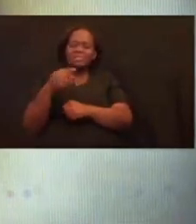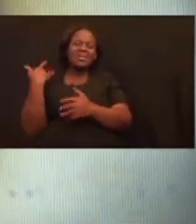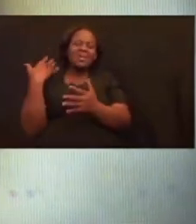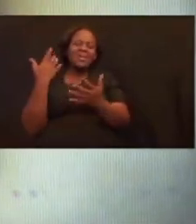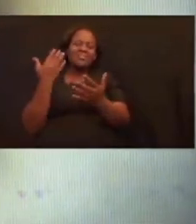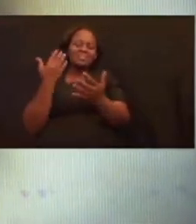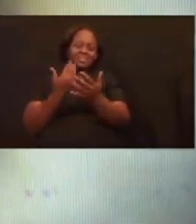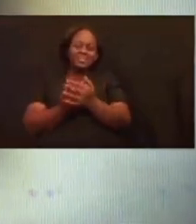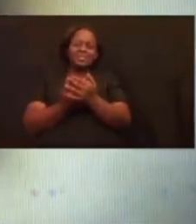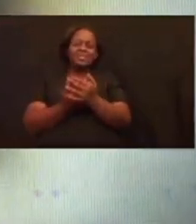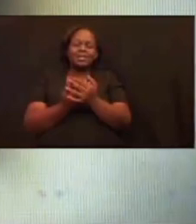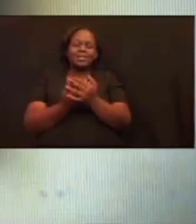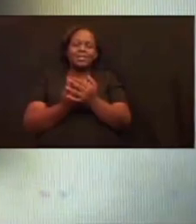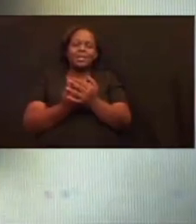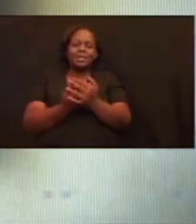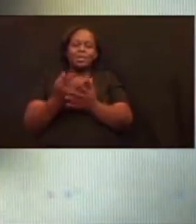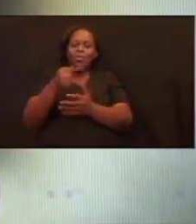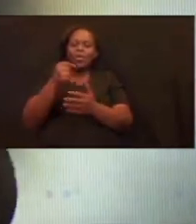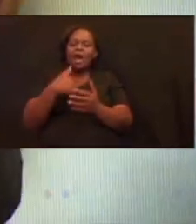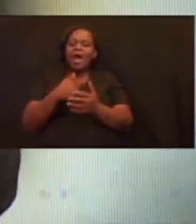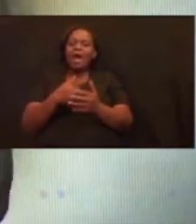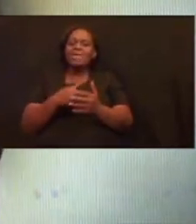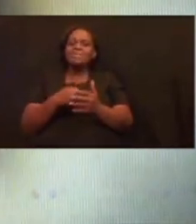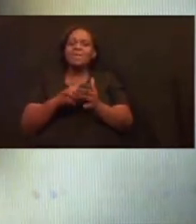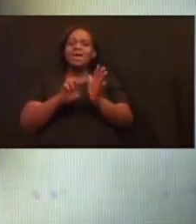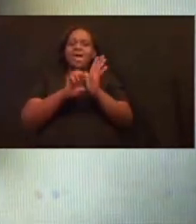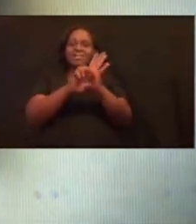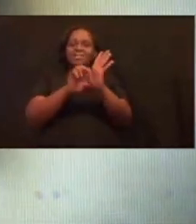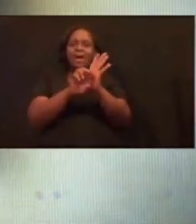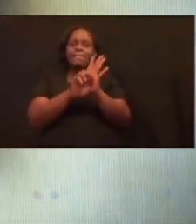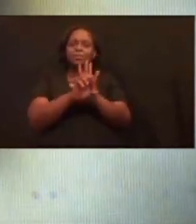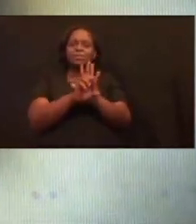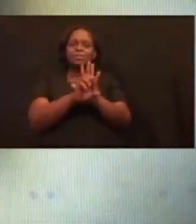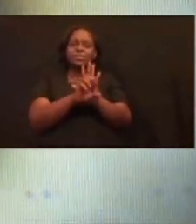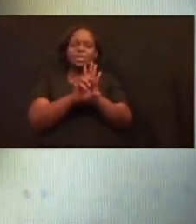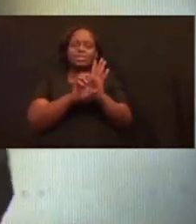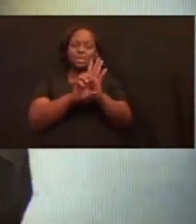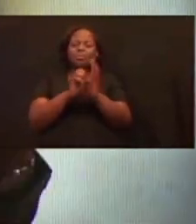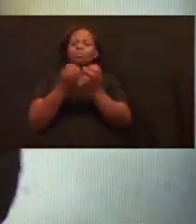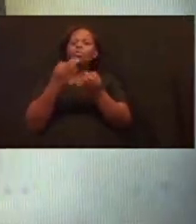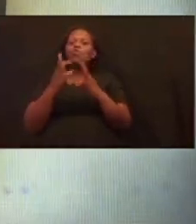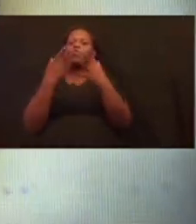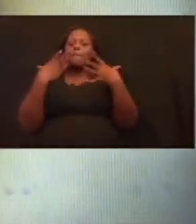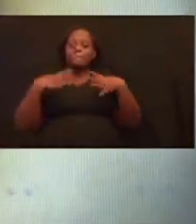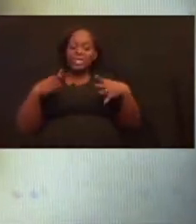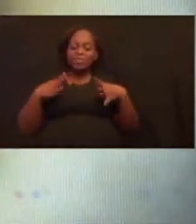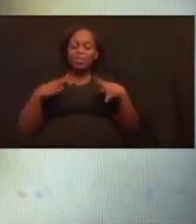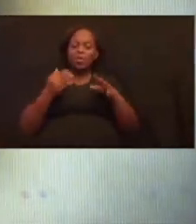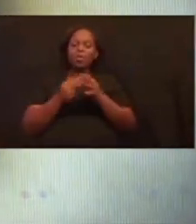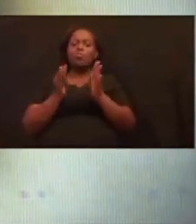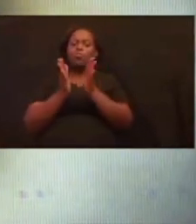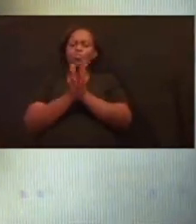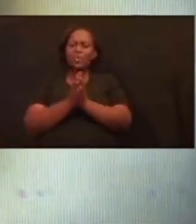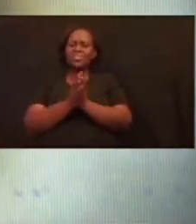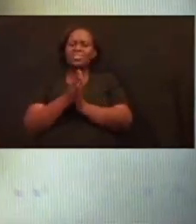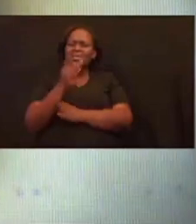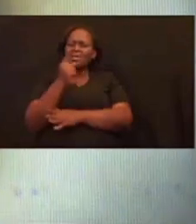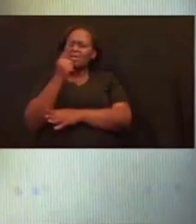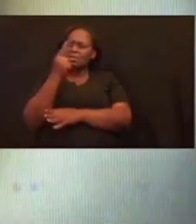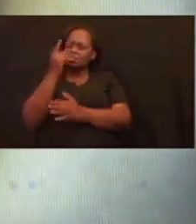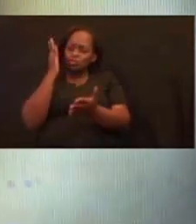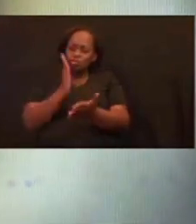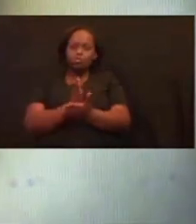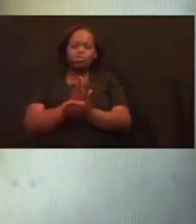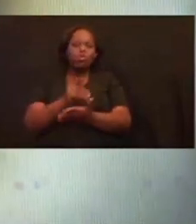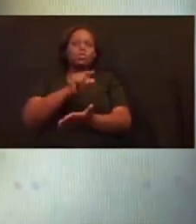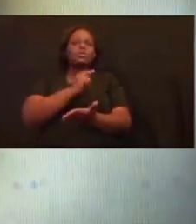worthy models that will walk in the prophetic accurately and with authentic grace. That way, it